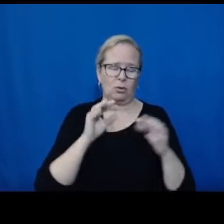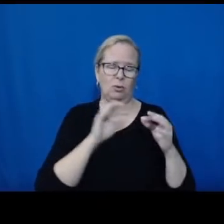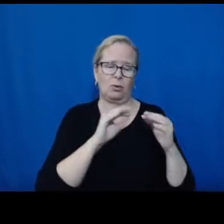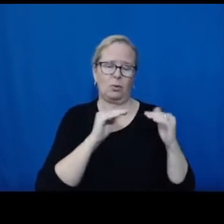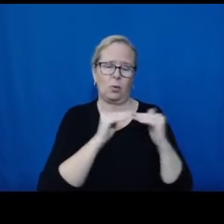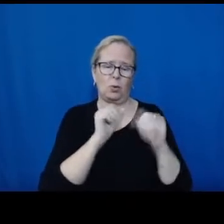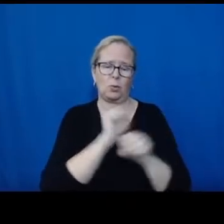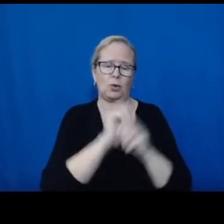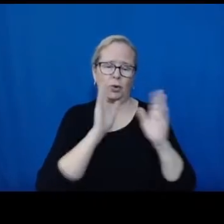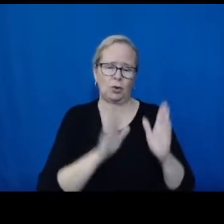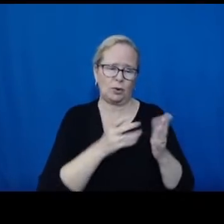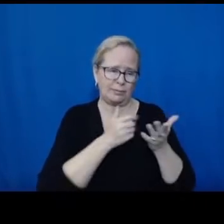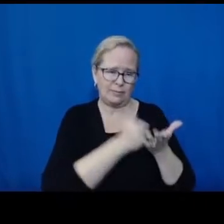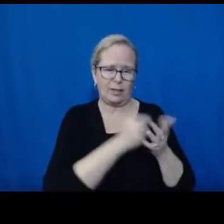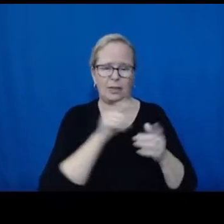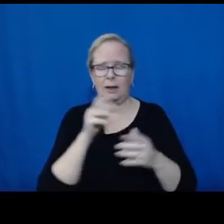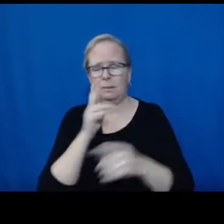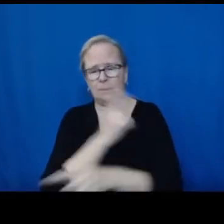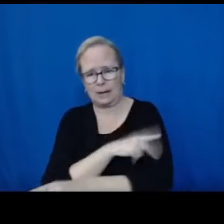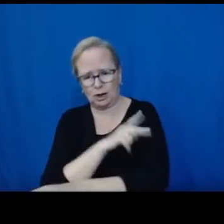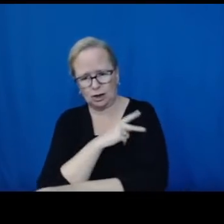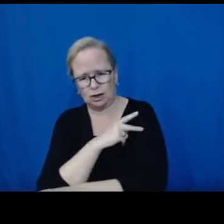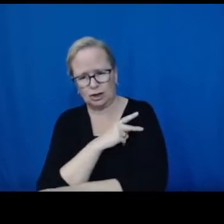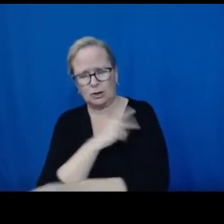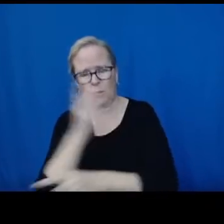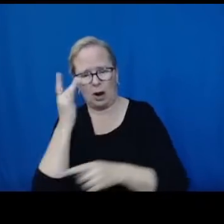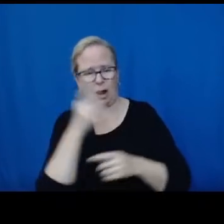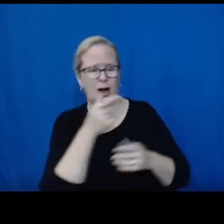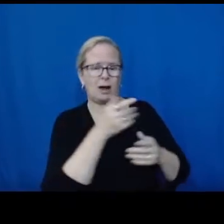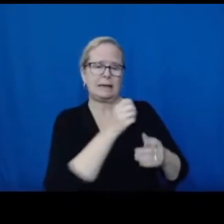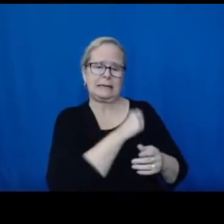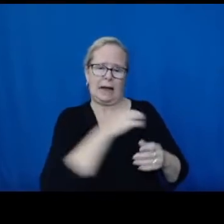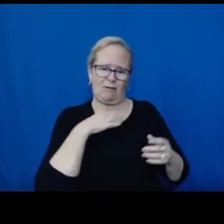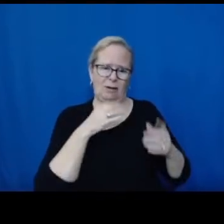they care about helping patients now.